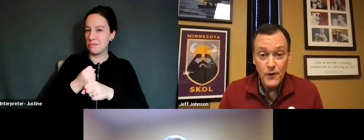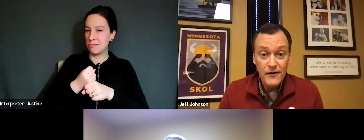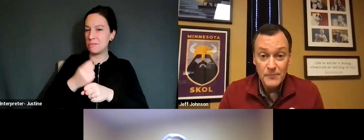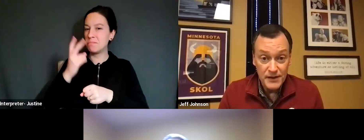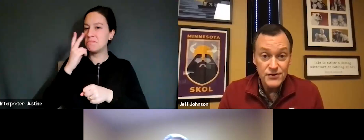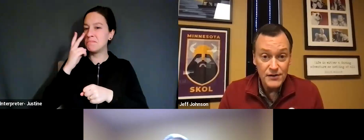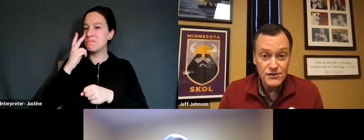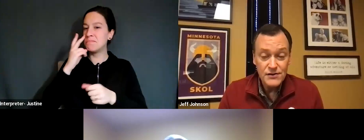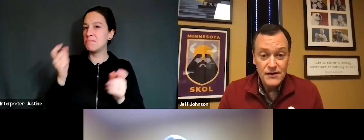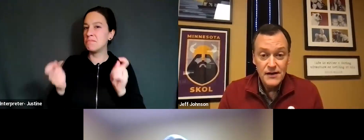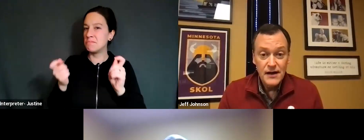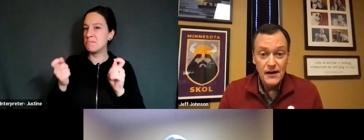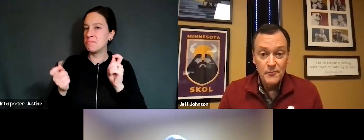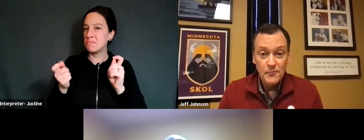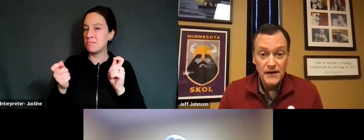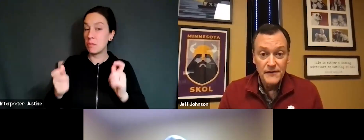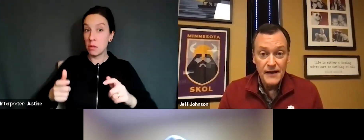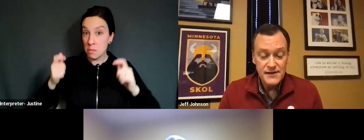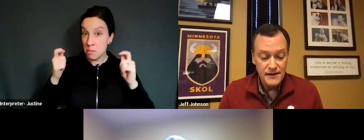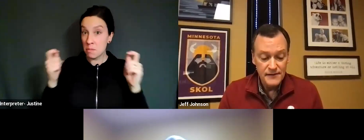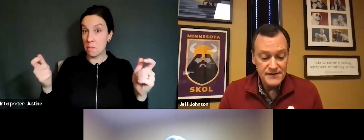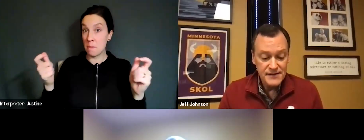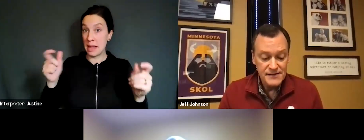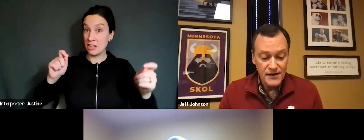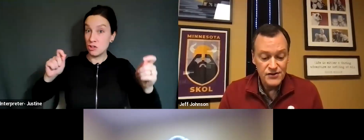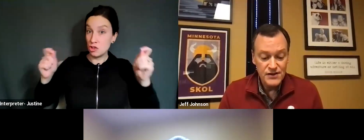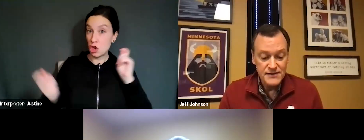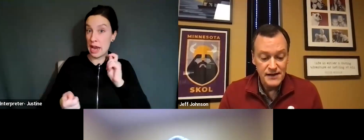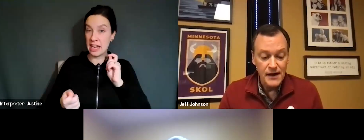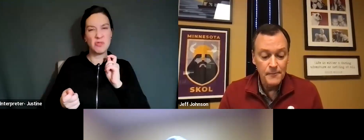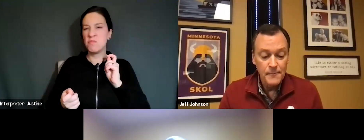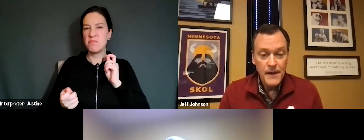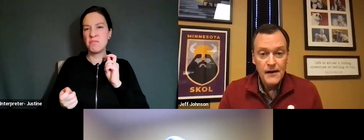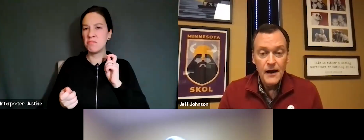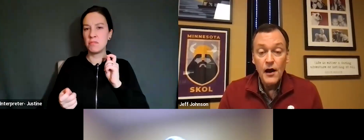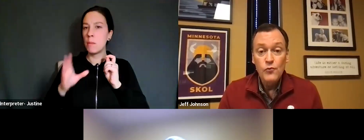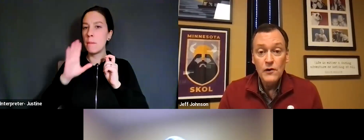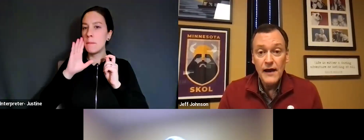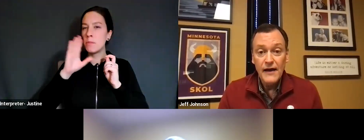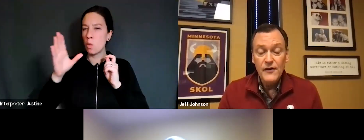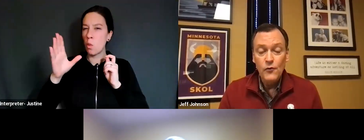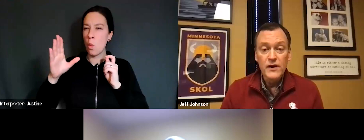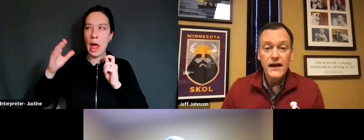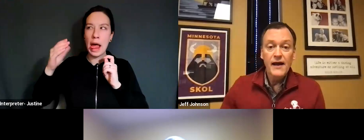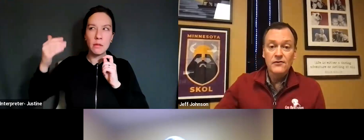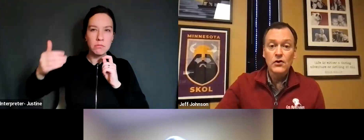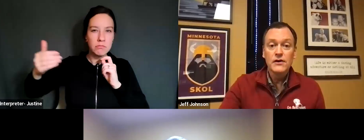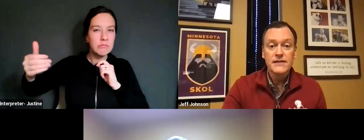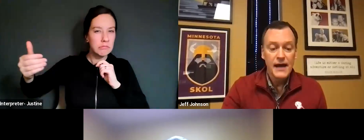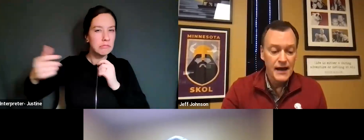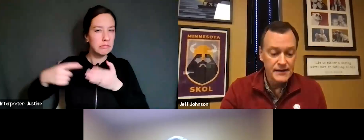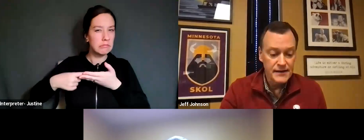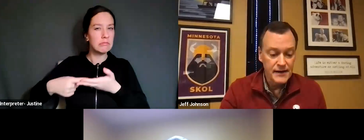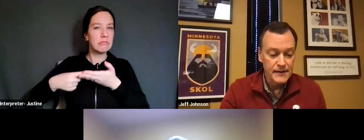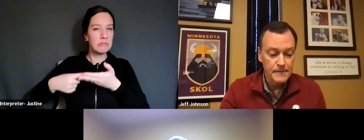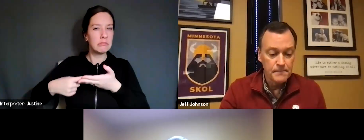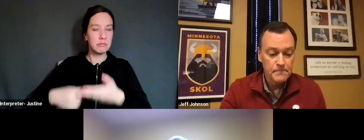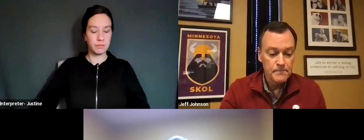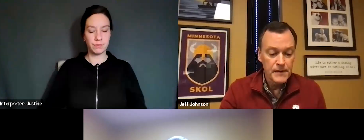wouldn't require a big change, but that's a discussion yet to come. I will add that we have looked